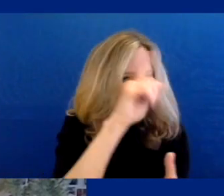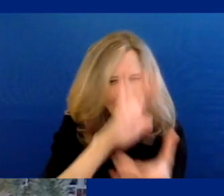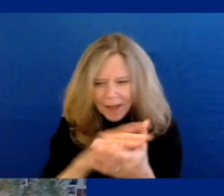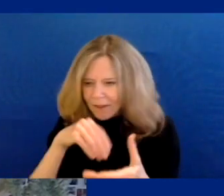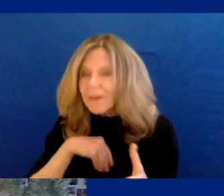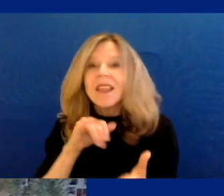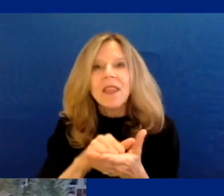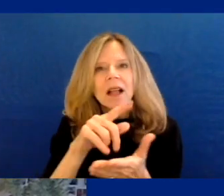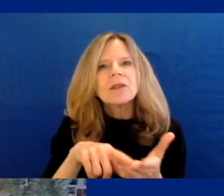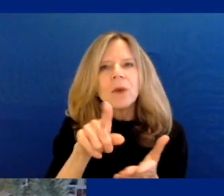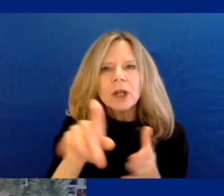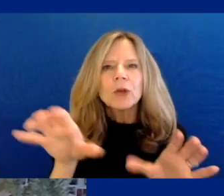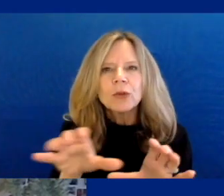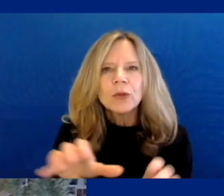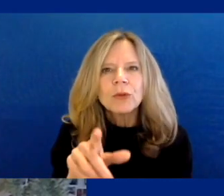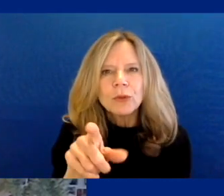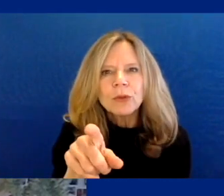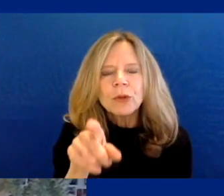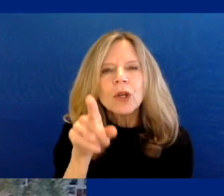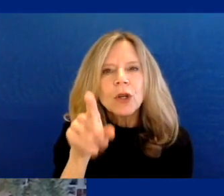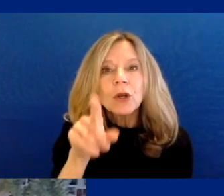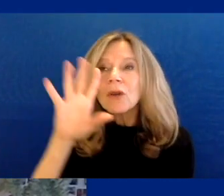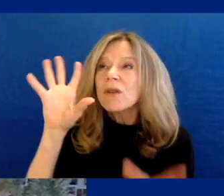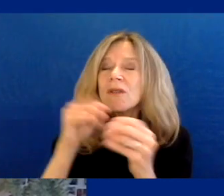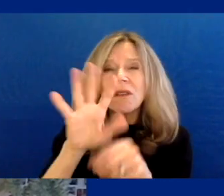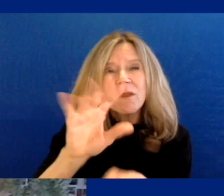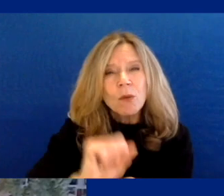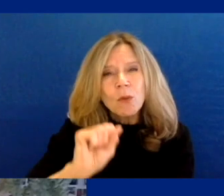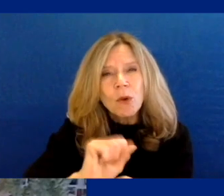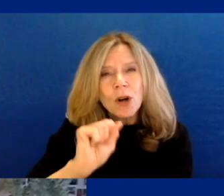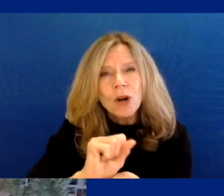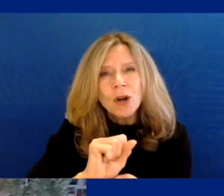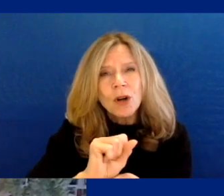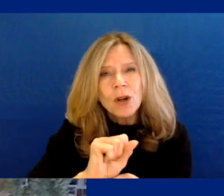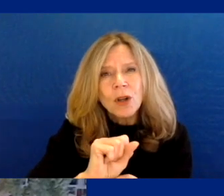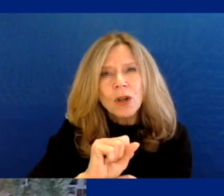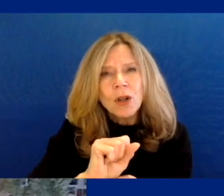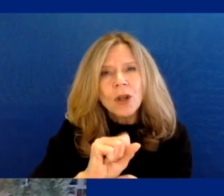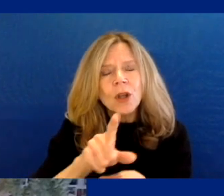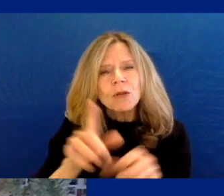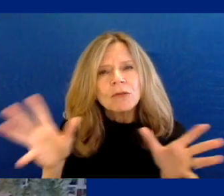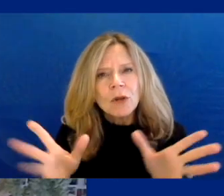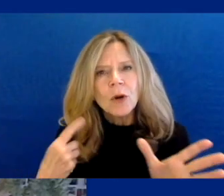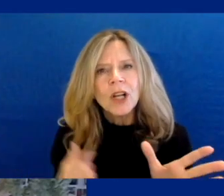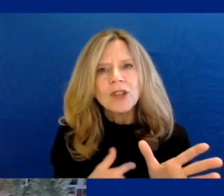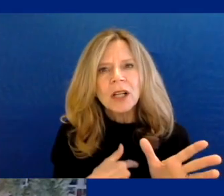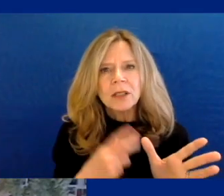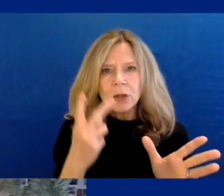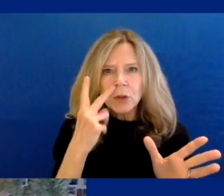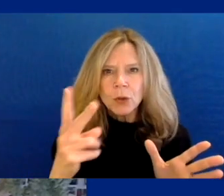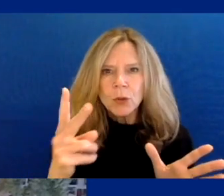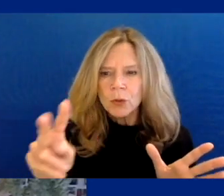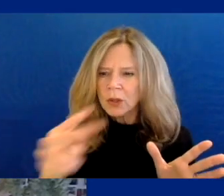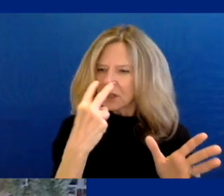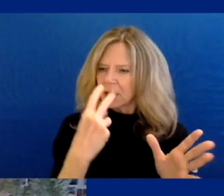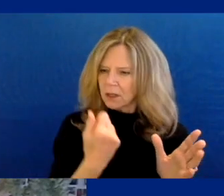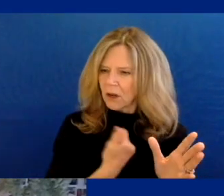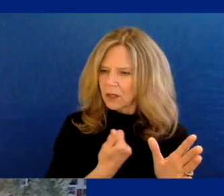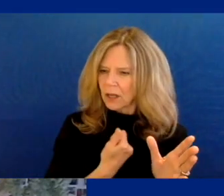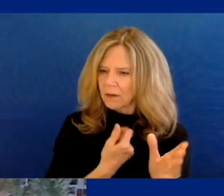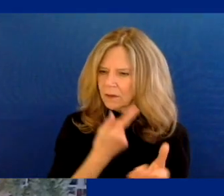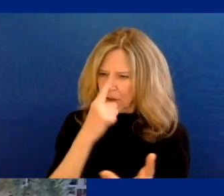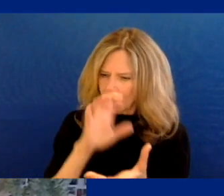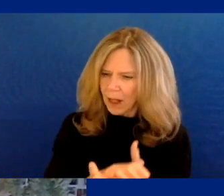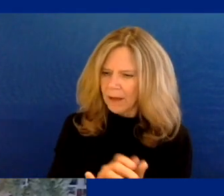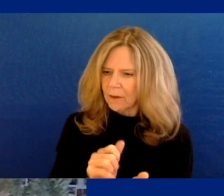Mónica, that's what you do. With all of your work, you make us see ourselves and believe in our own power and